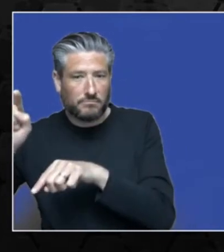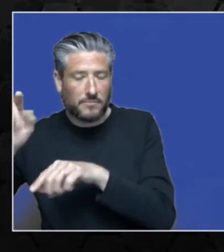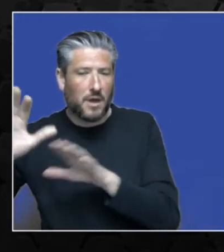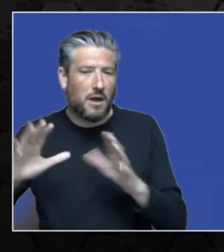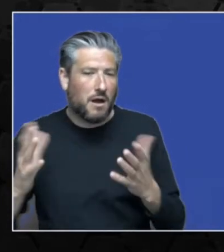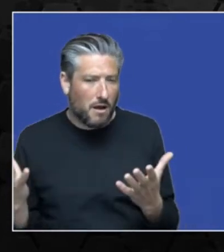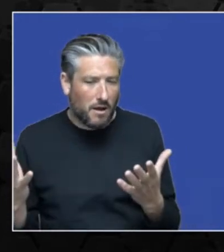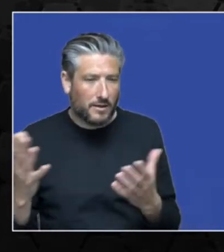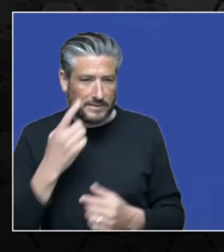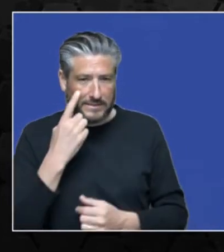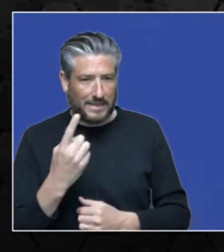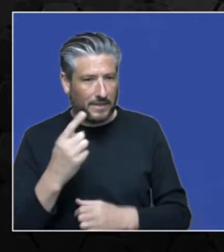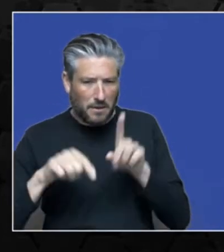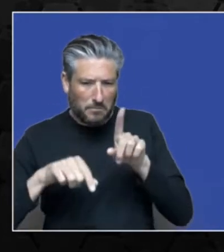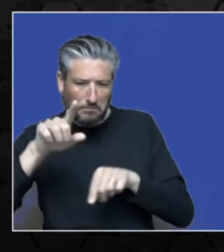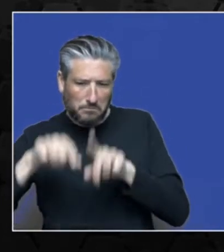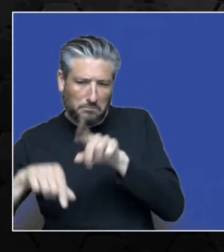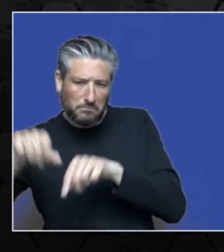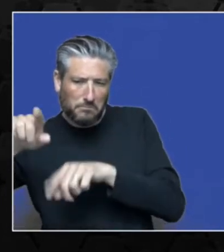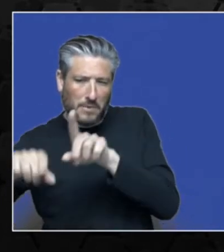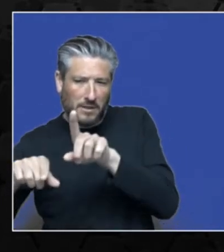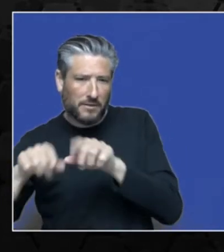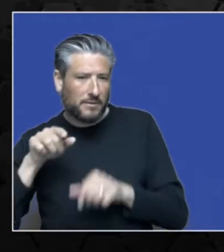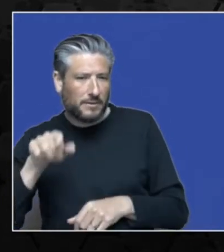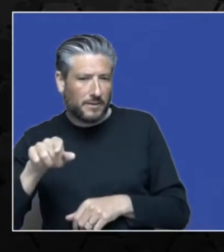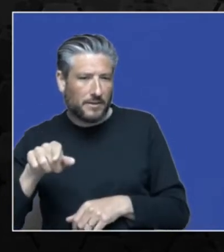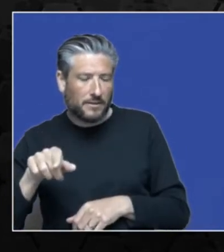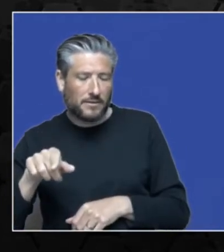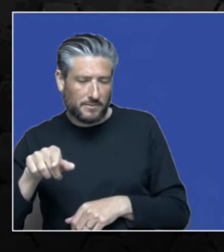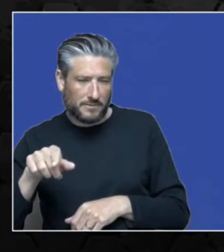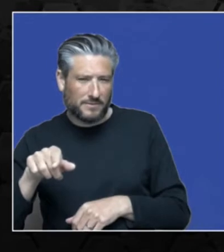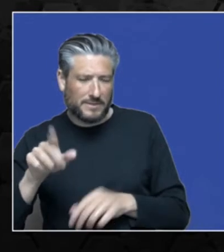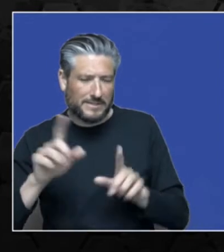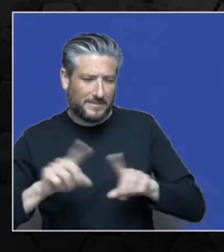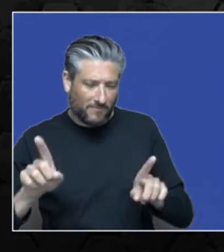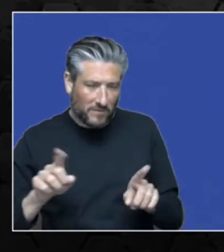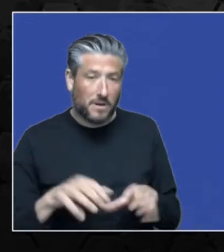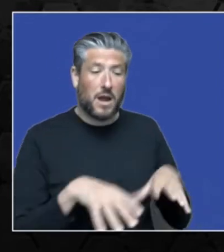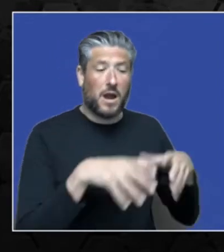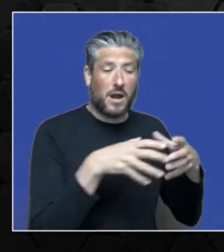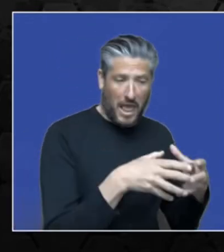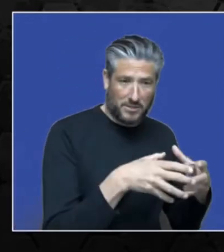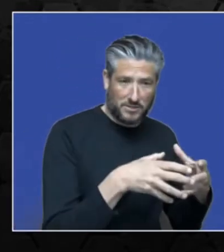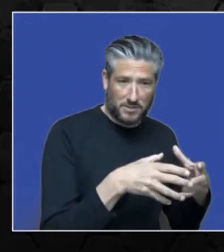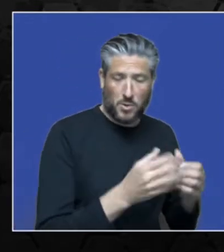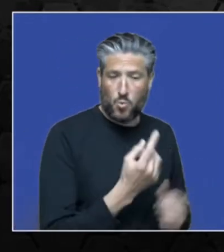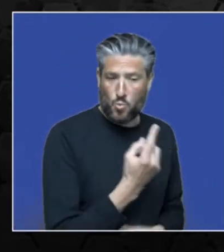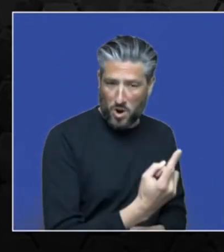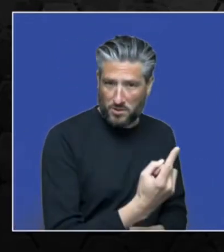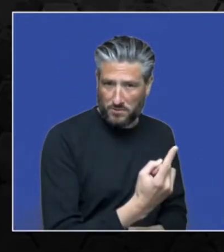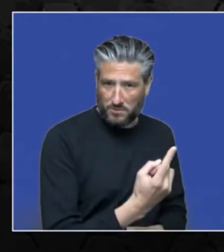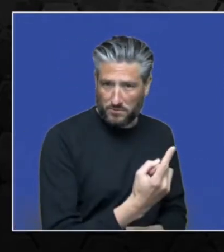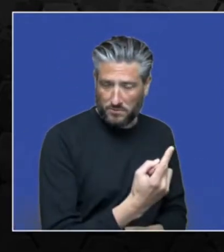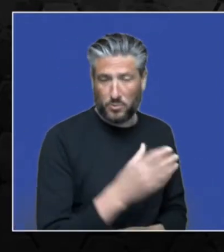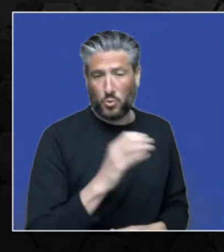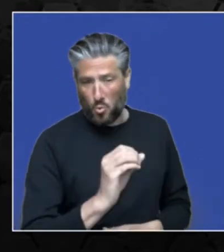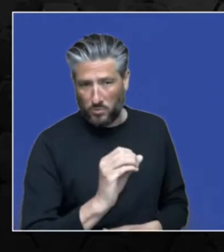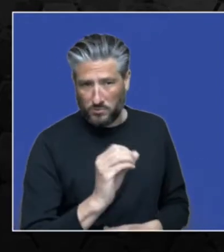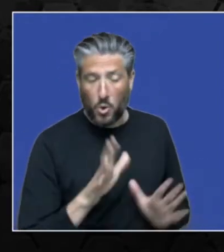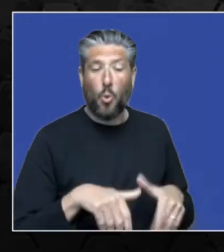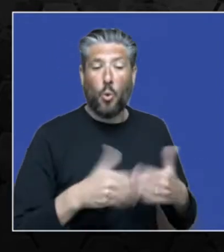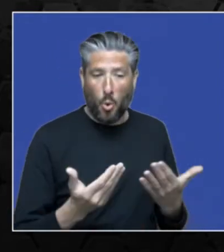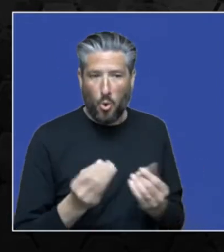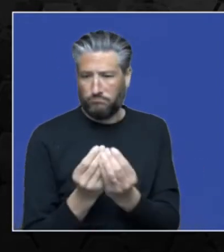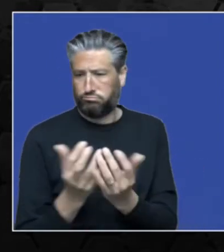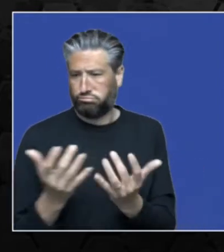like a concrete, like just one single value answer. You have like a range in the answer. The second thing is unsupervised learning. Now, unsupervised learning